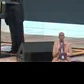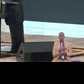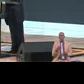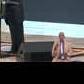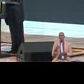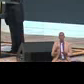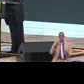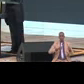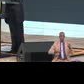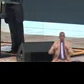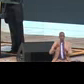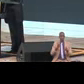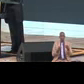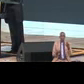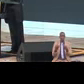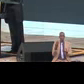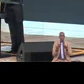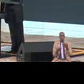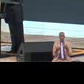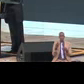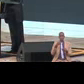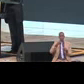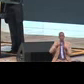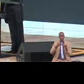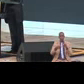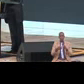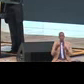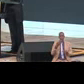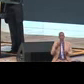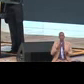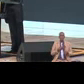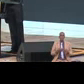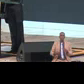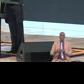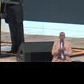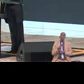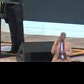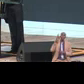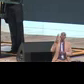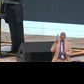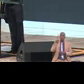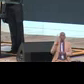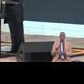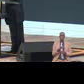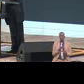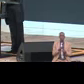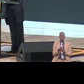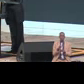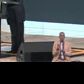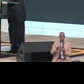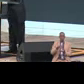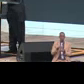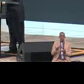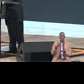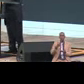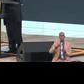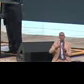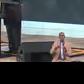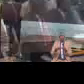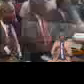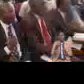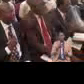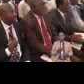And the number of my days he will fulfill. The number of my